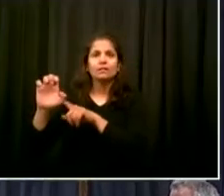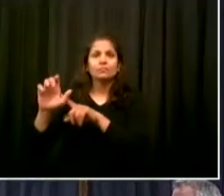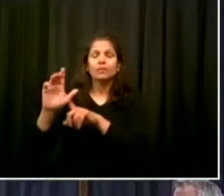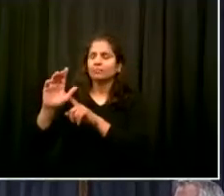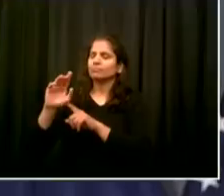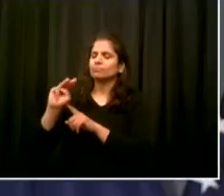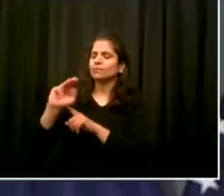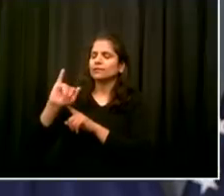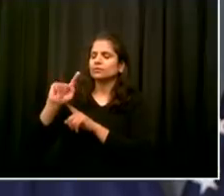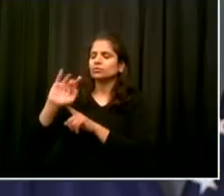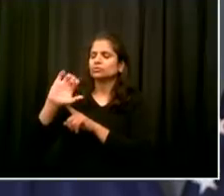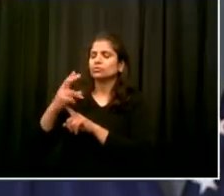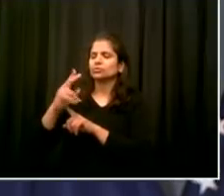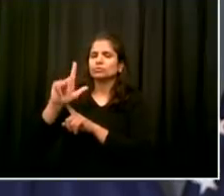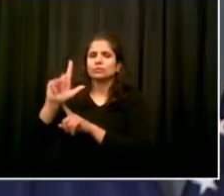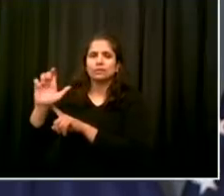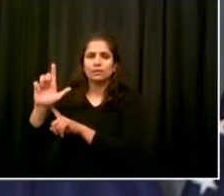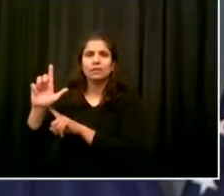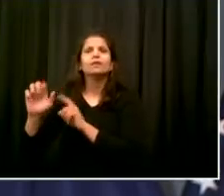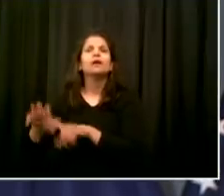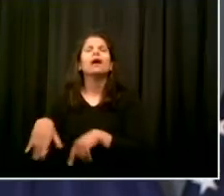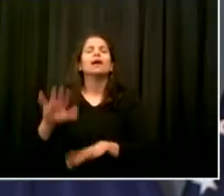Thank you, Mr. Mayor.